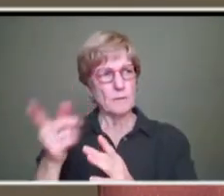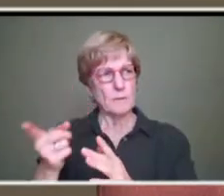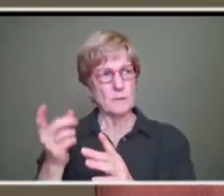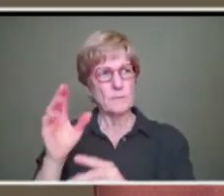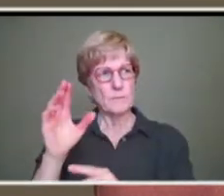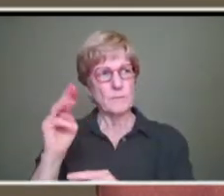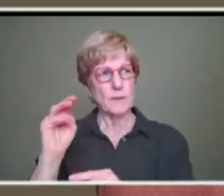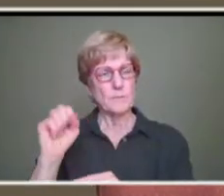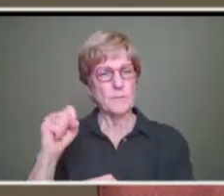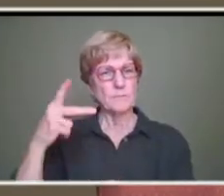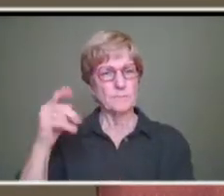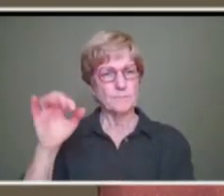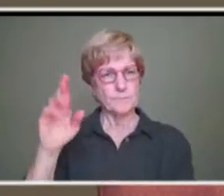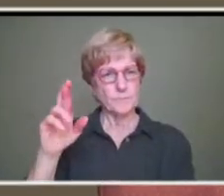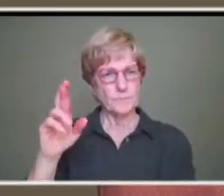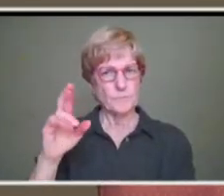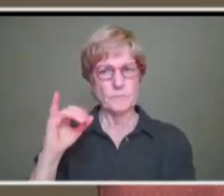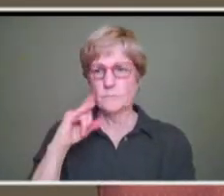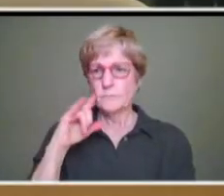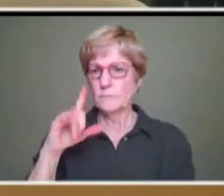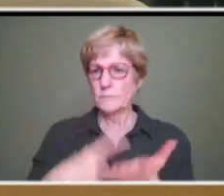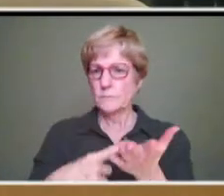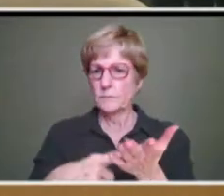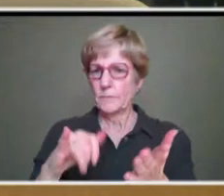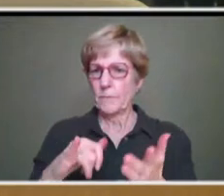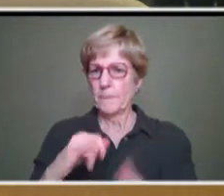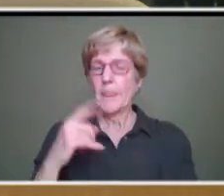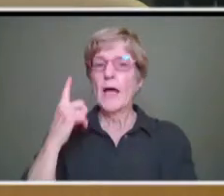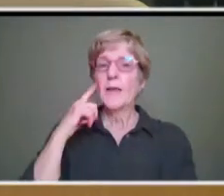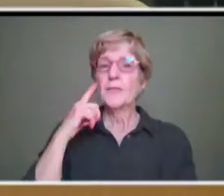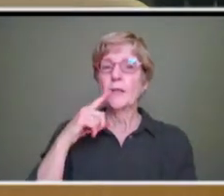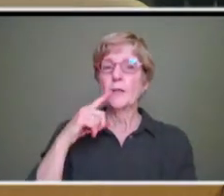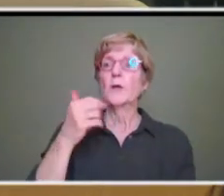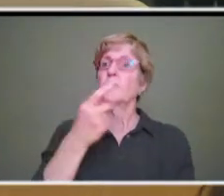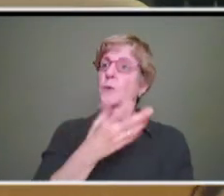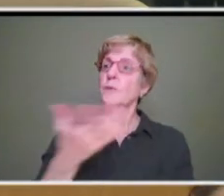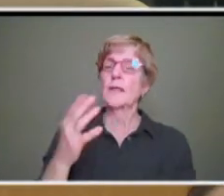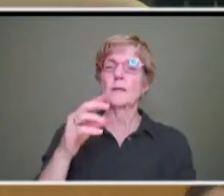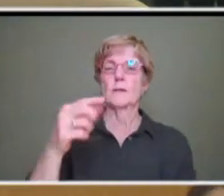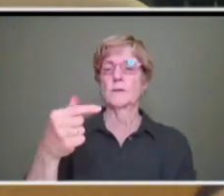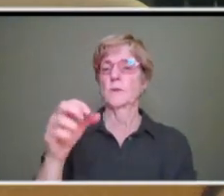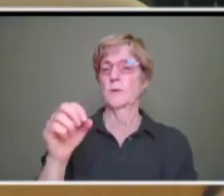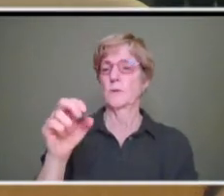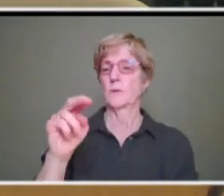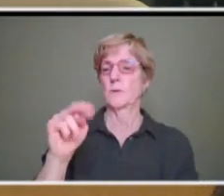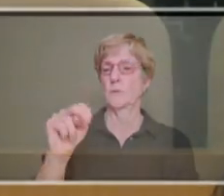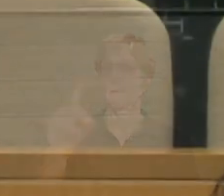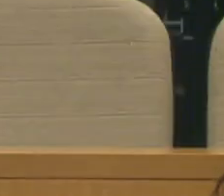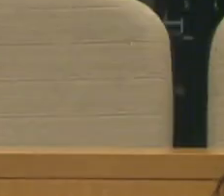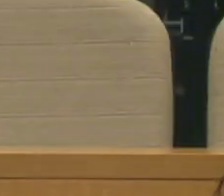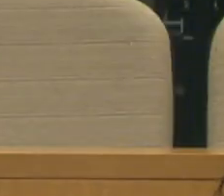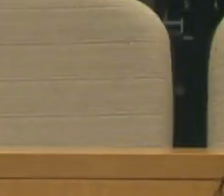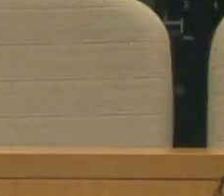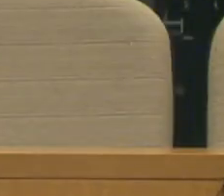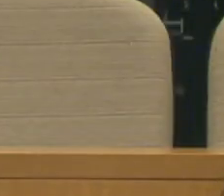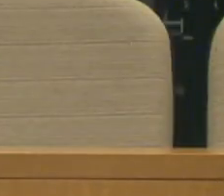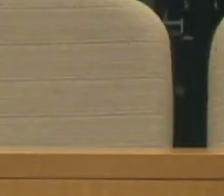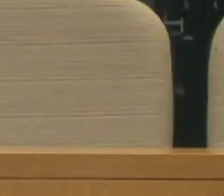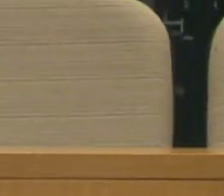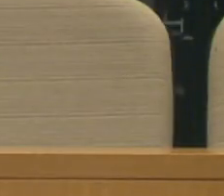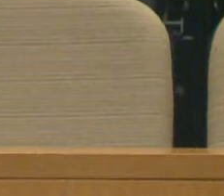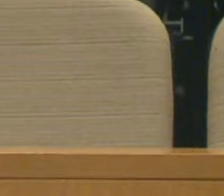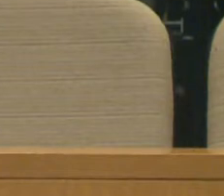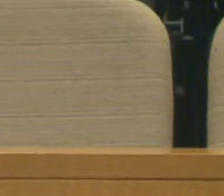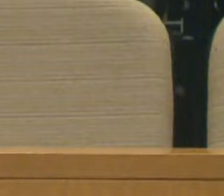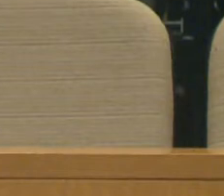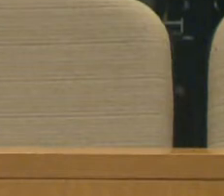Parker sure I think that could be addressed in the question in a couple things like Gondola is as Parker mentioned is is really unimproved